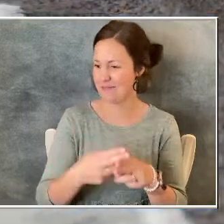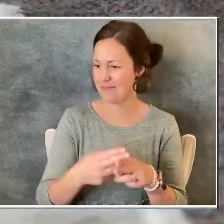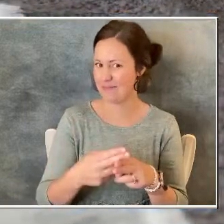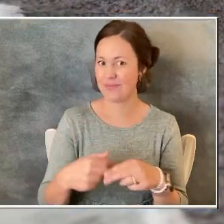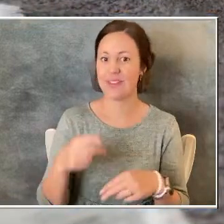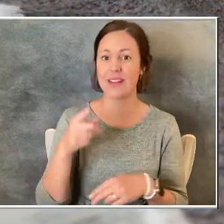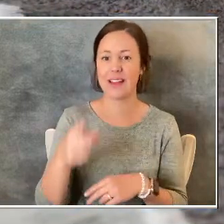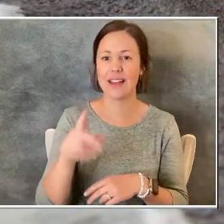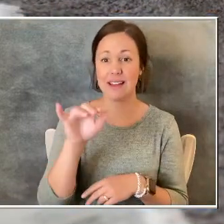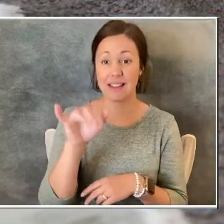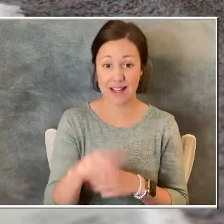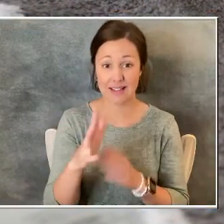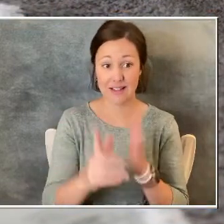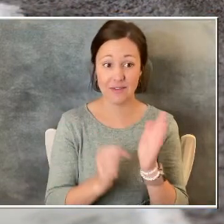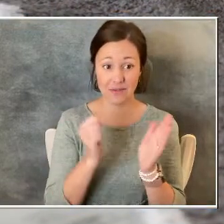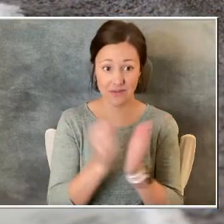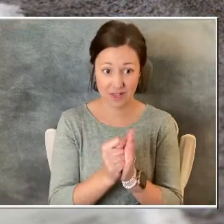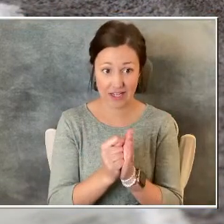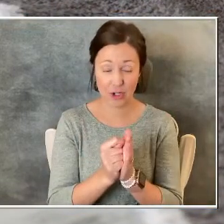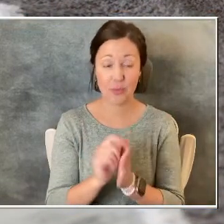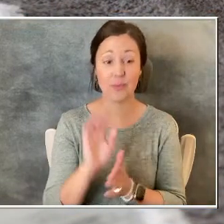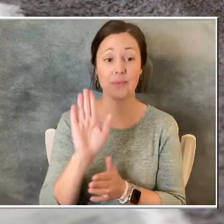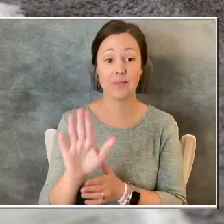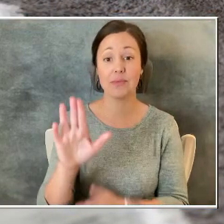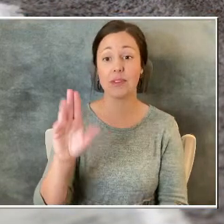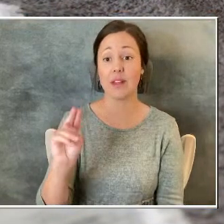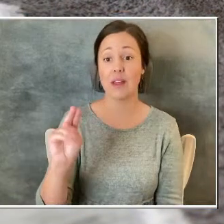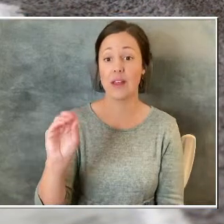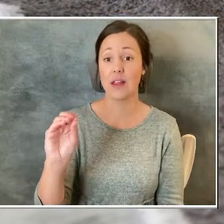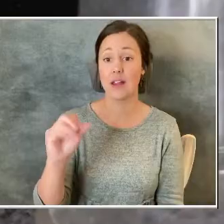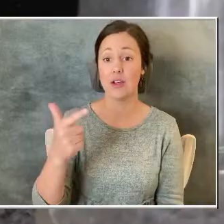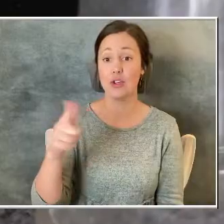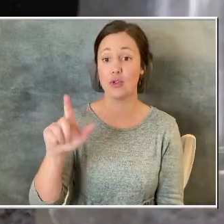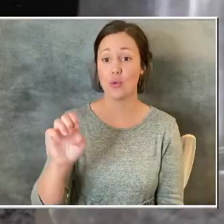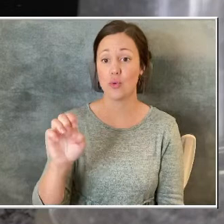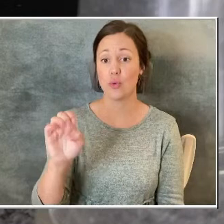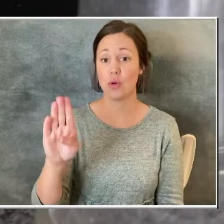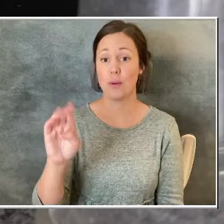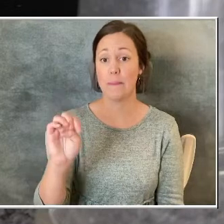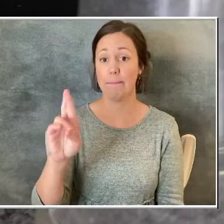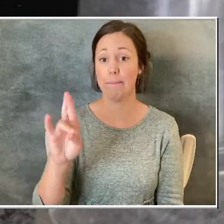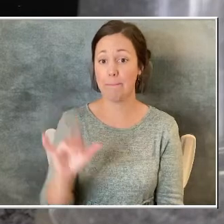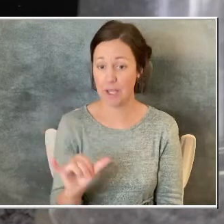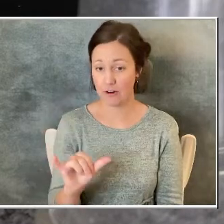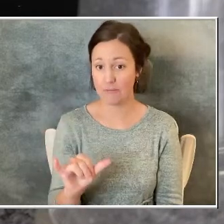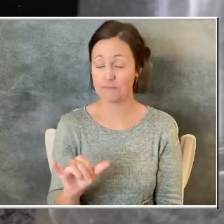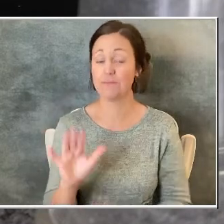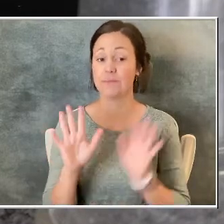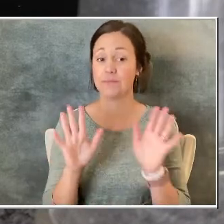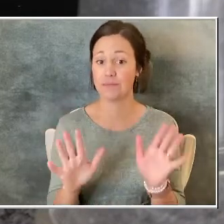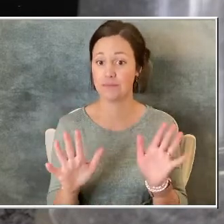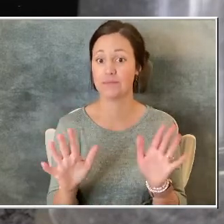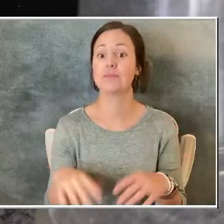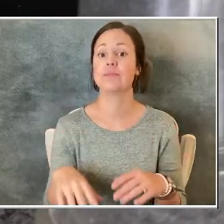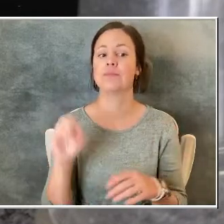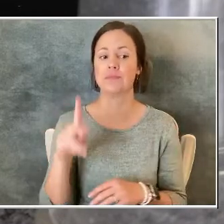a video of your Nugalberry. Now, as I understand it, a